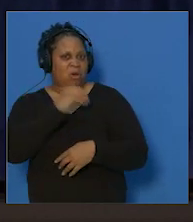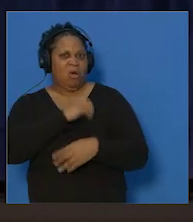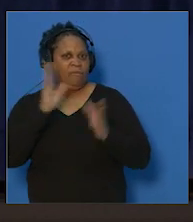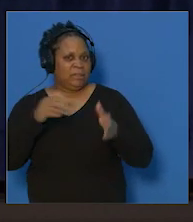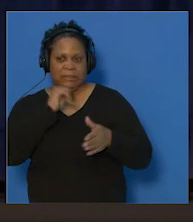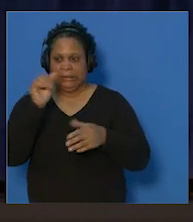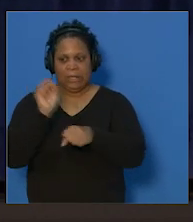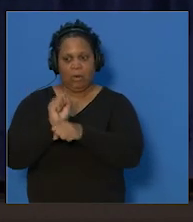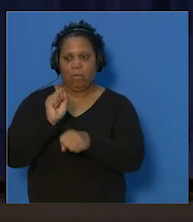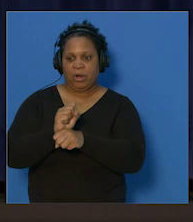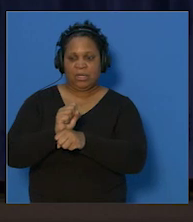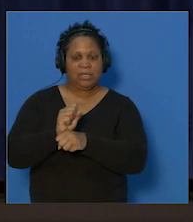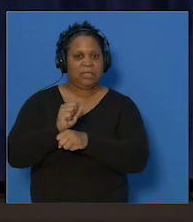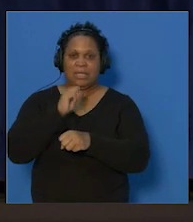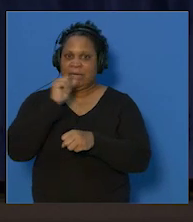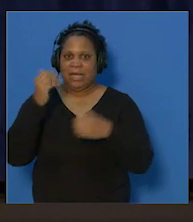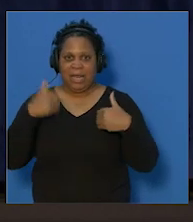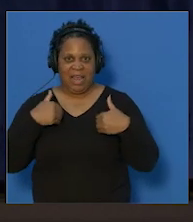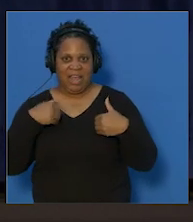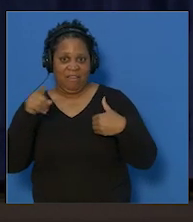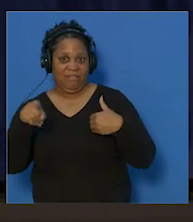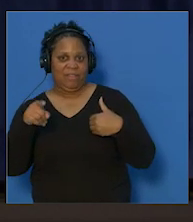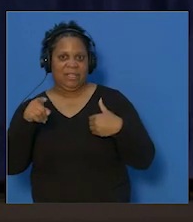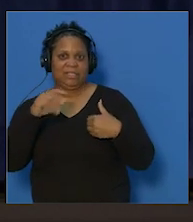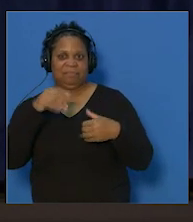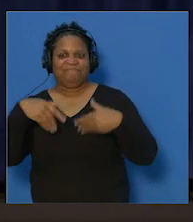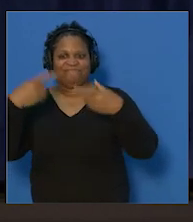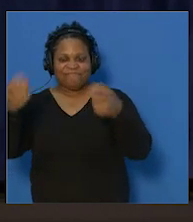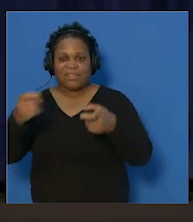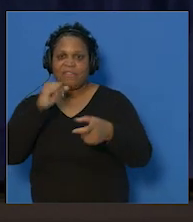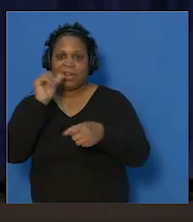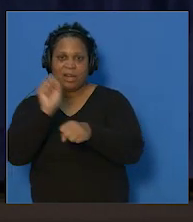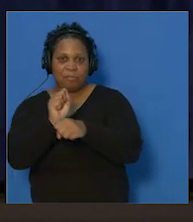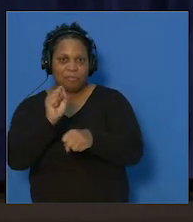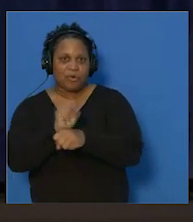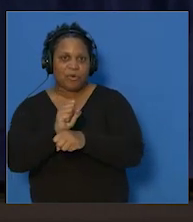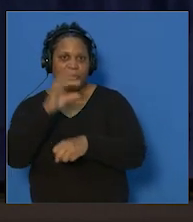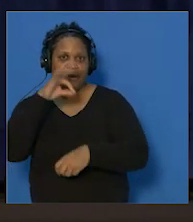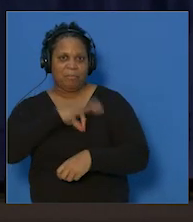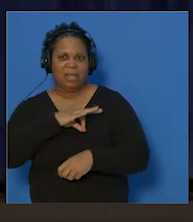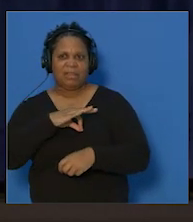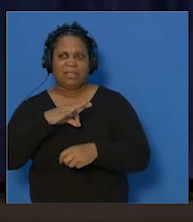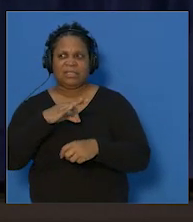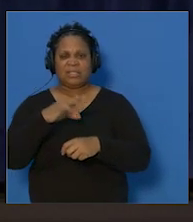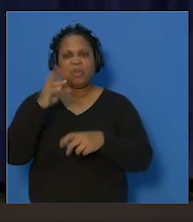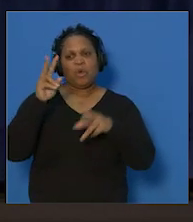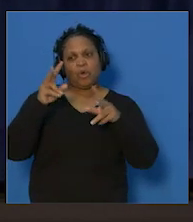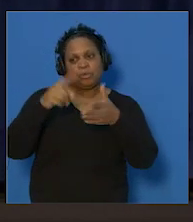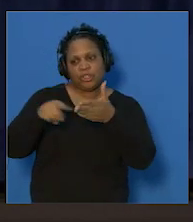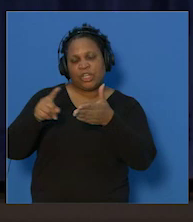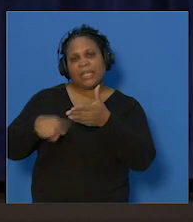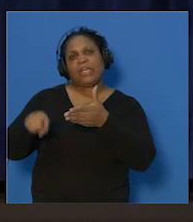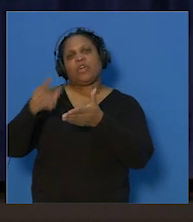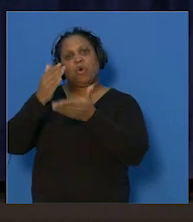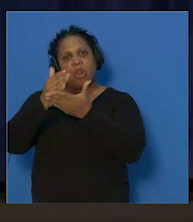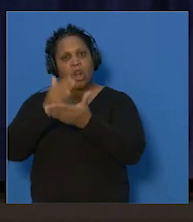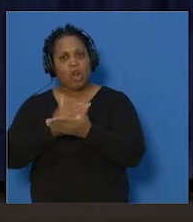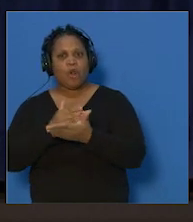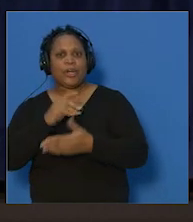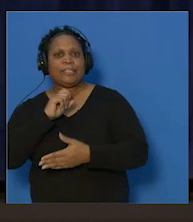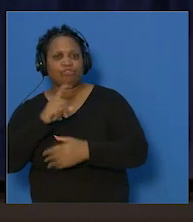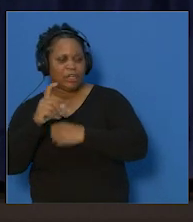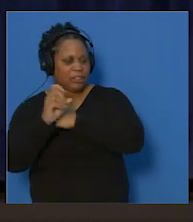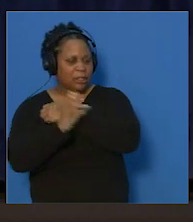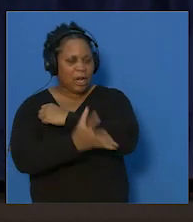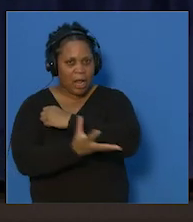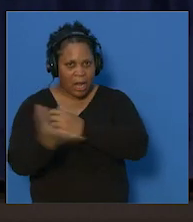have press conferences like this, issue unemployment benefits, engage in remote learning, make sure that certain activities can continue, trash collection, et cetera,